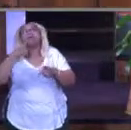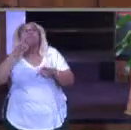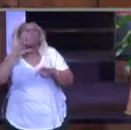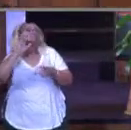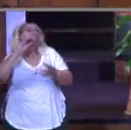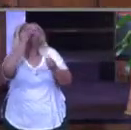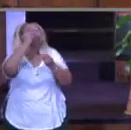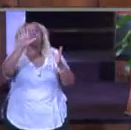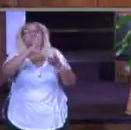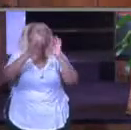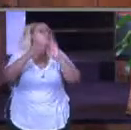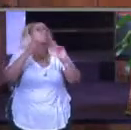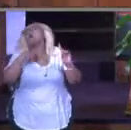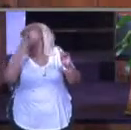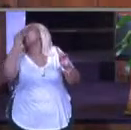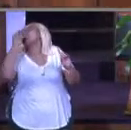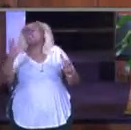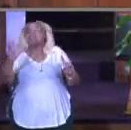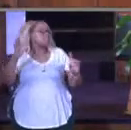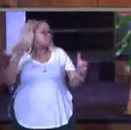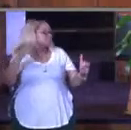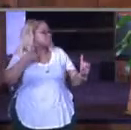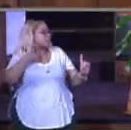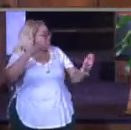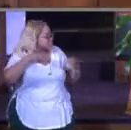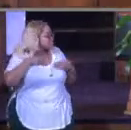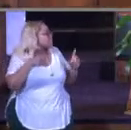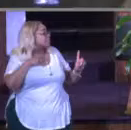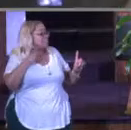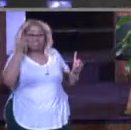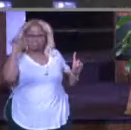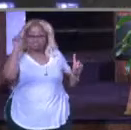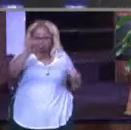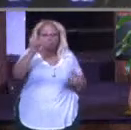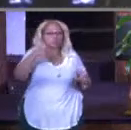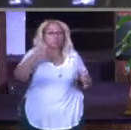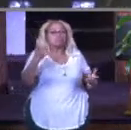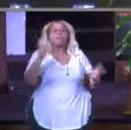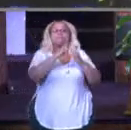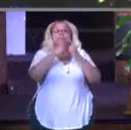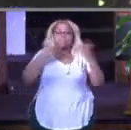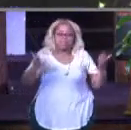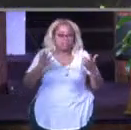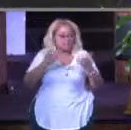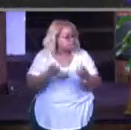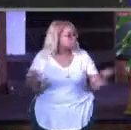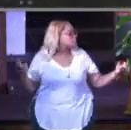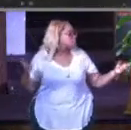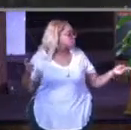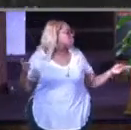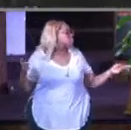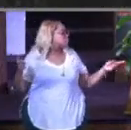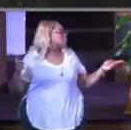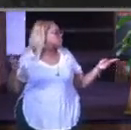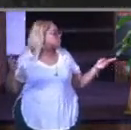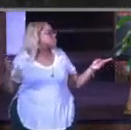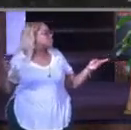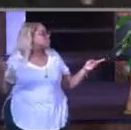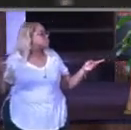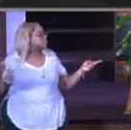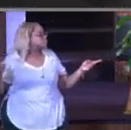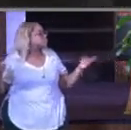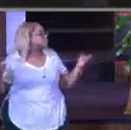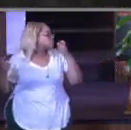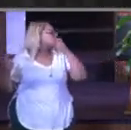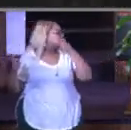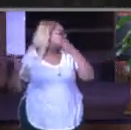prophesy, I shut up a kid. He had a voice. If that's you, I want you to meet me at the altar. I'm not sitting there. He had my kind. He had